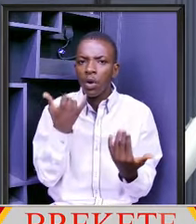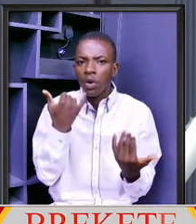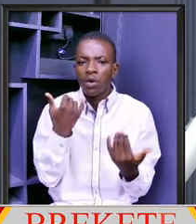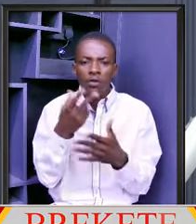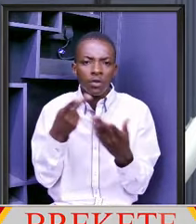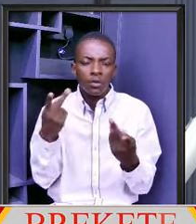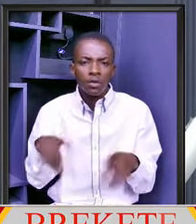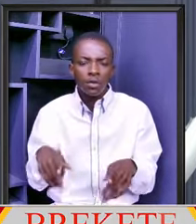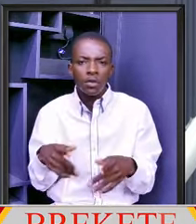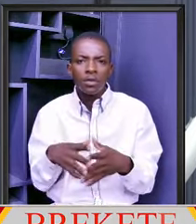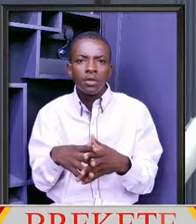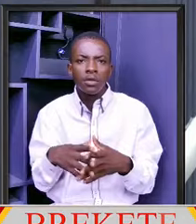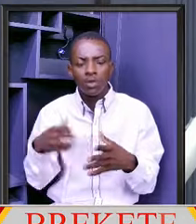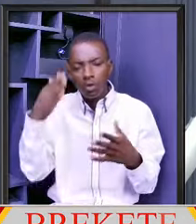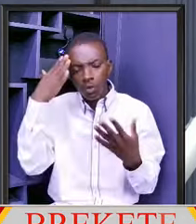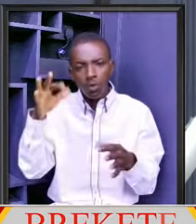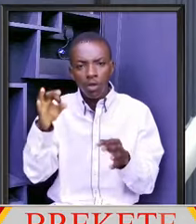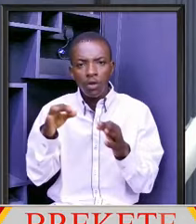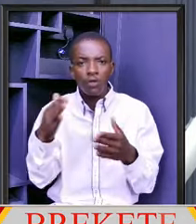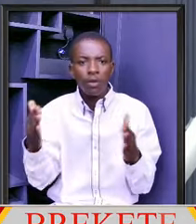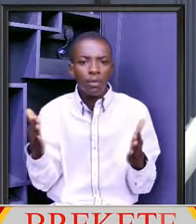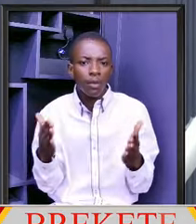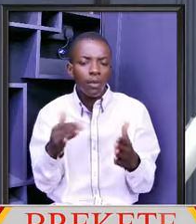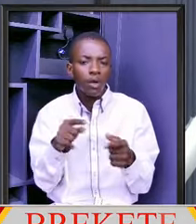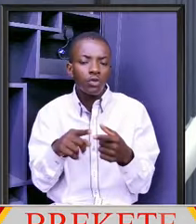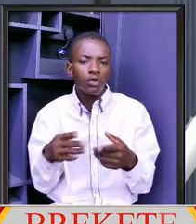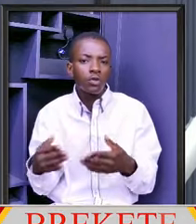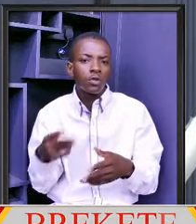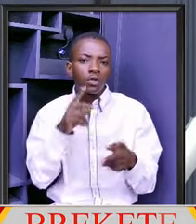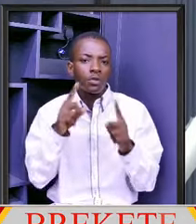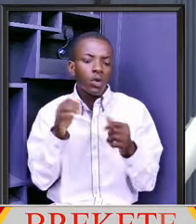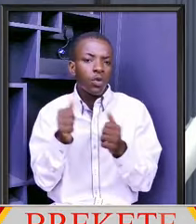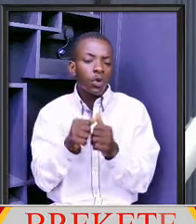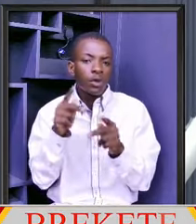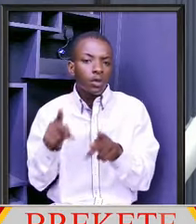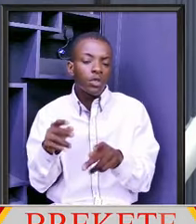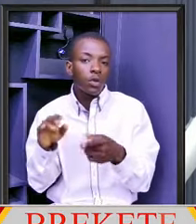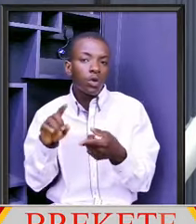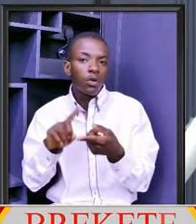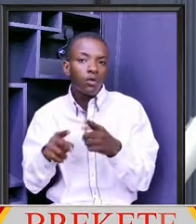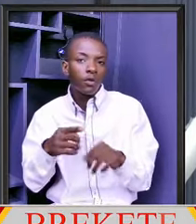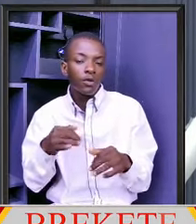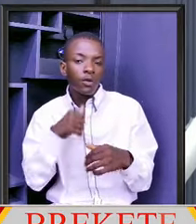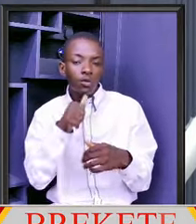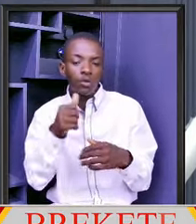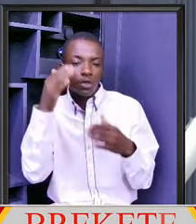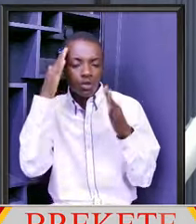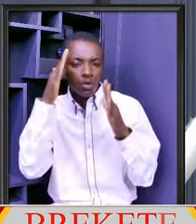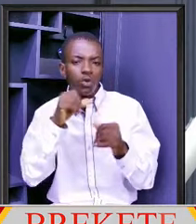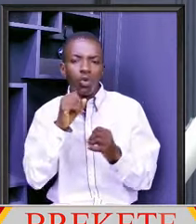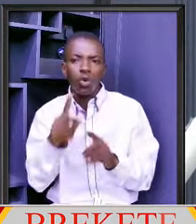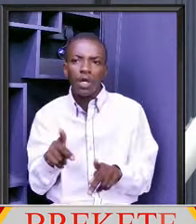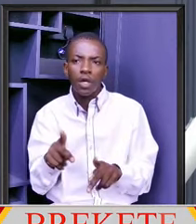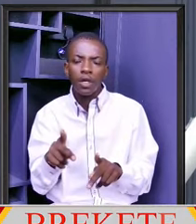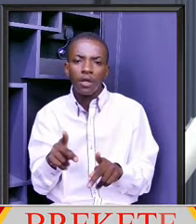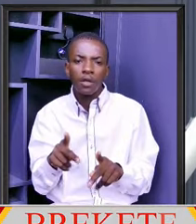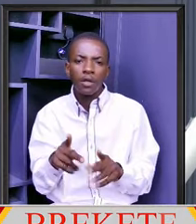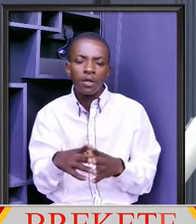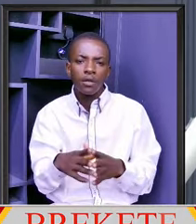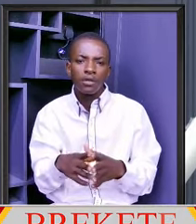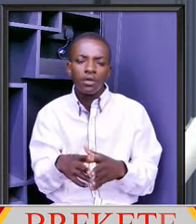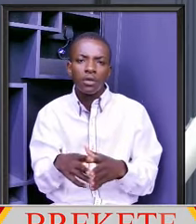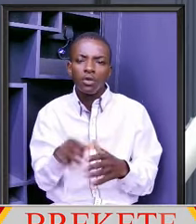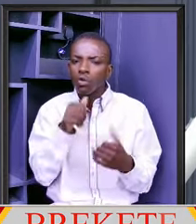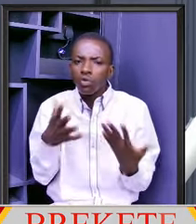so-so person. You don't know whether you they prepared to speak with the person, whether your frame of mind no they okay.